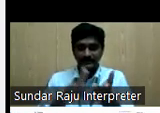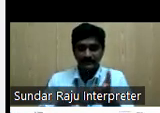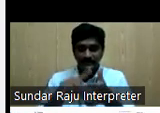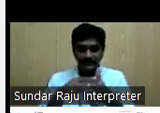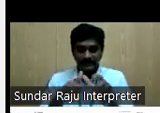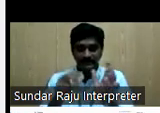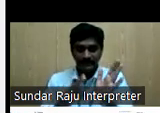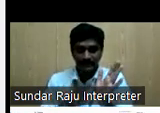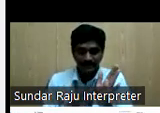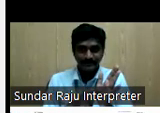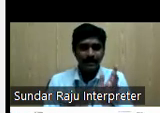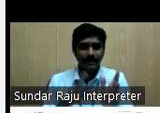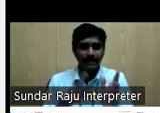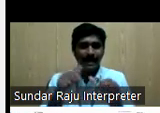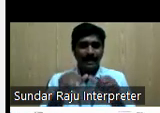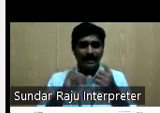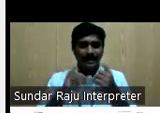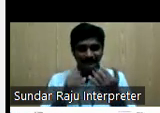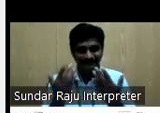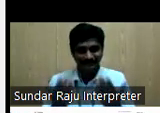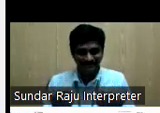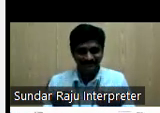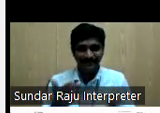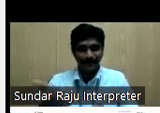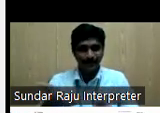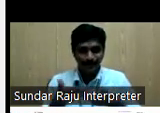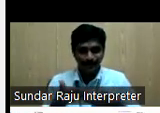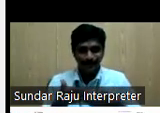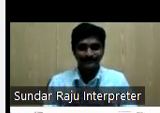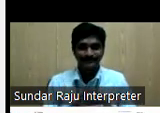going to release today. Can we have the compendium, please?